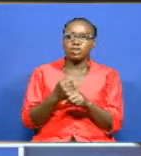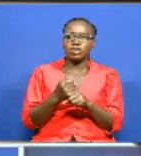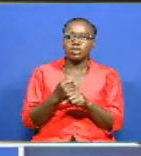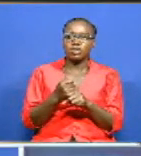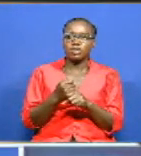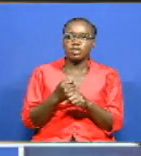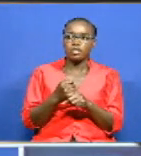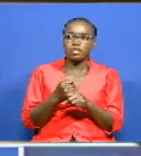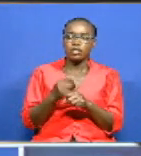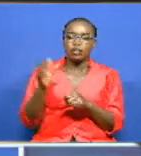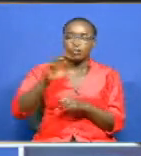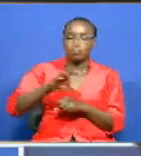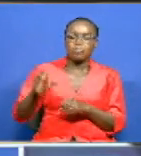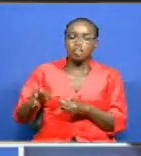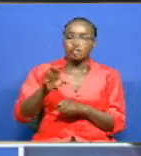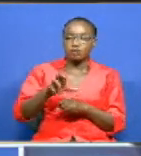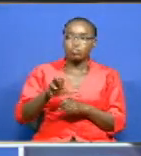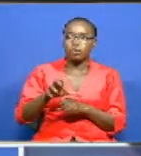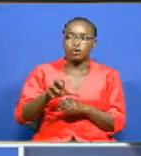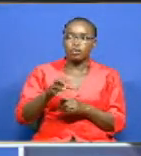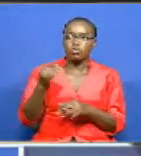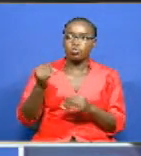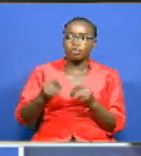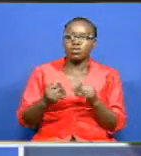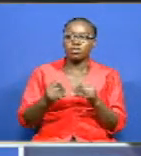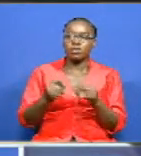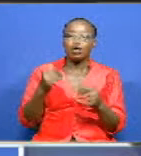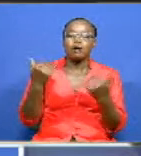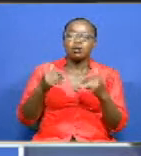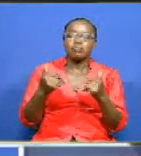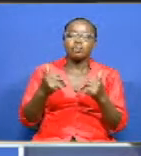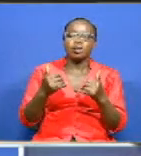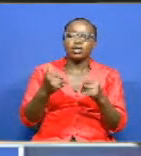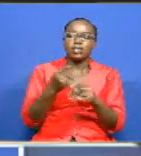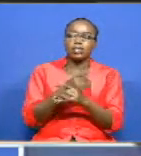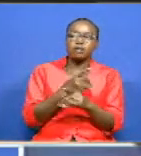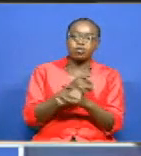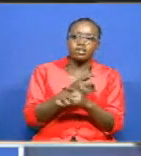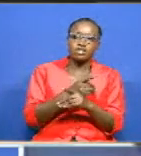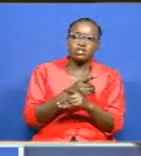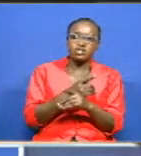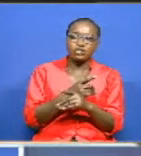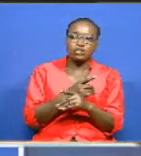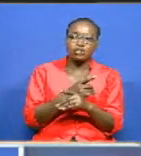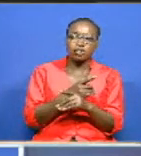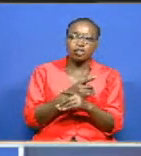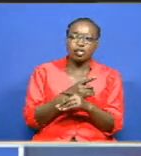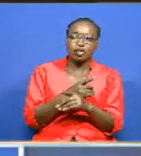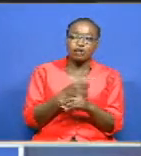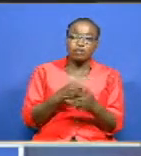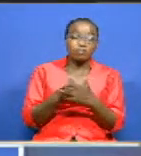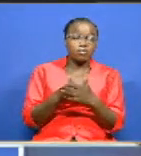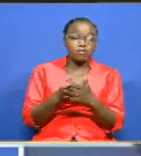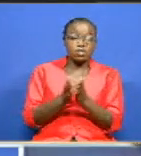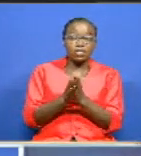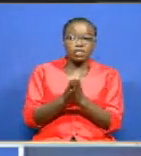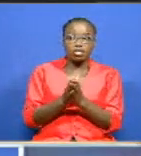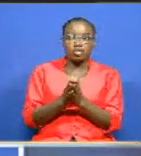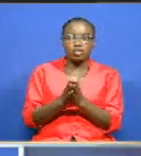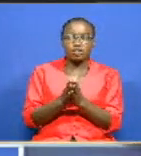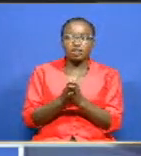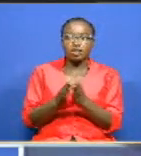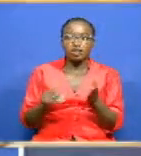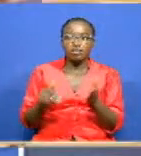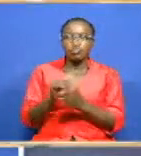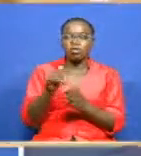Laker basketball type of win. You know, flying around defensively and getting stops without fouls, either forcing turnovers or forcing misses, and then